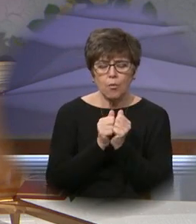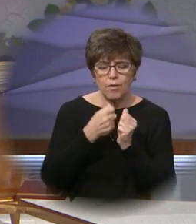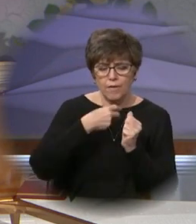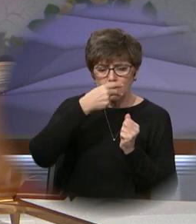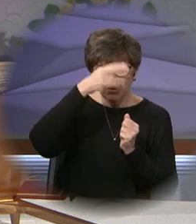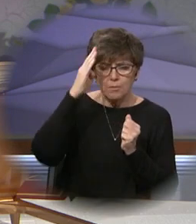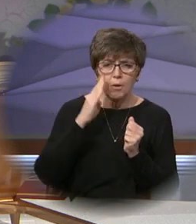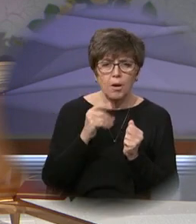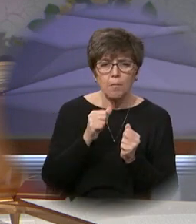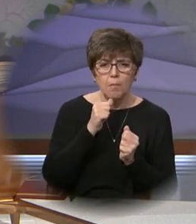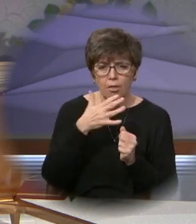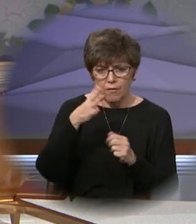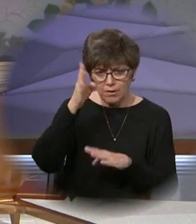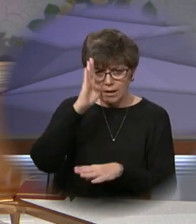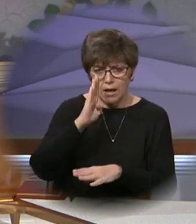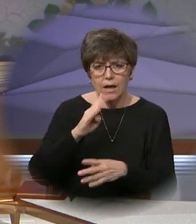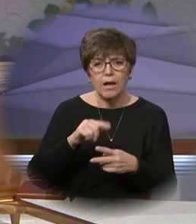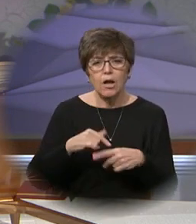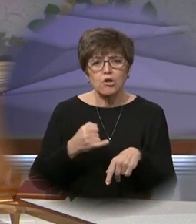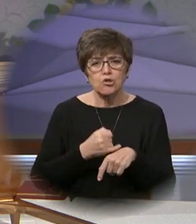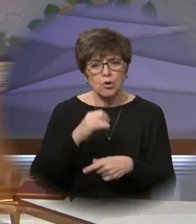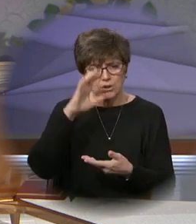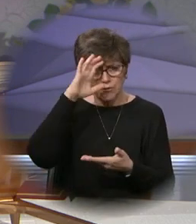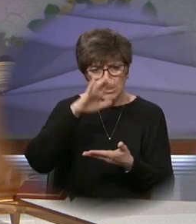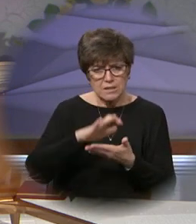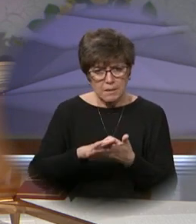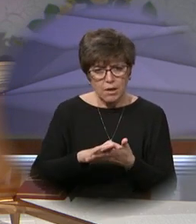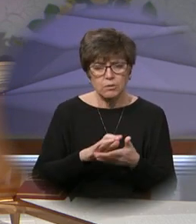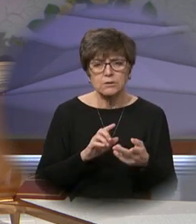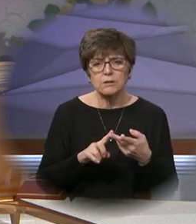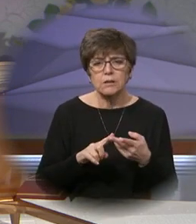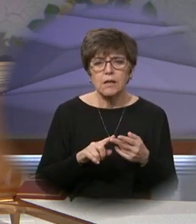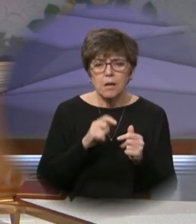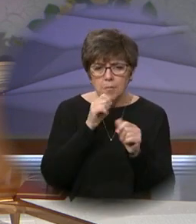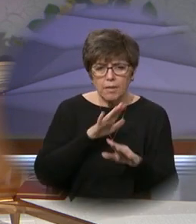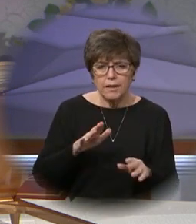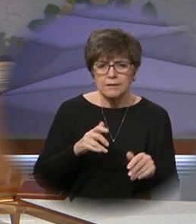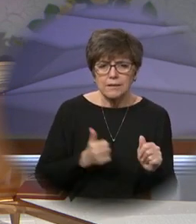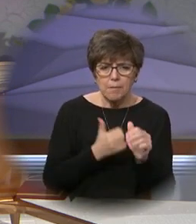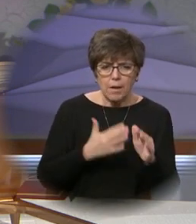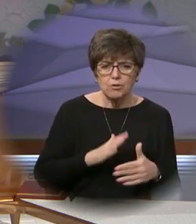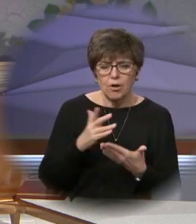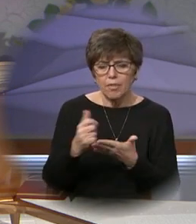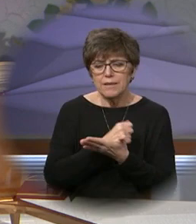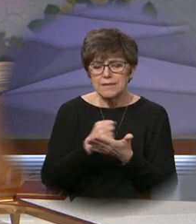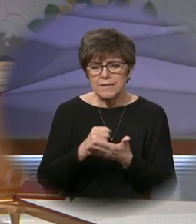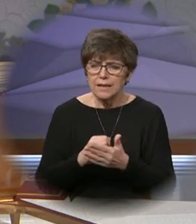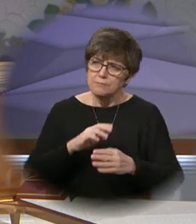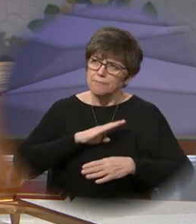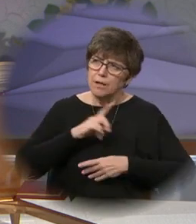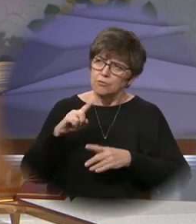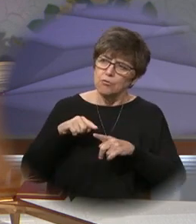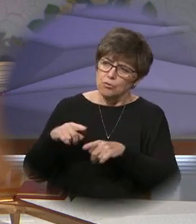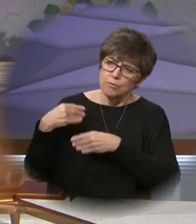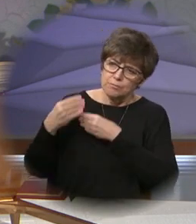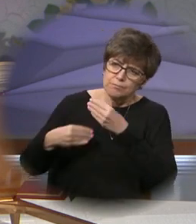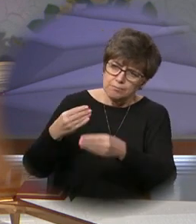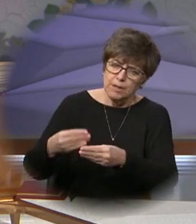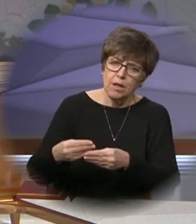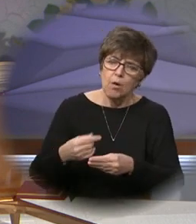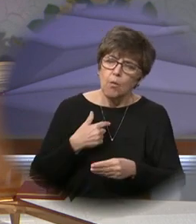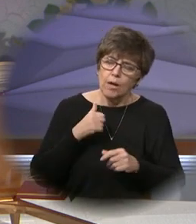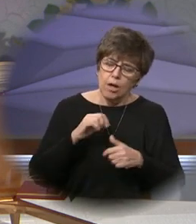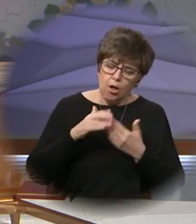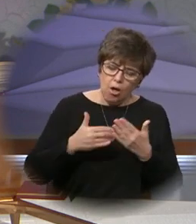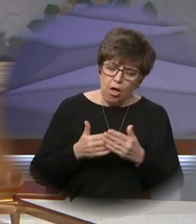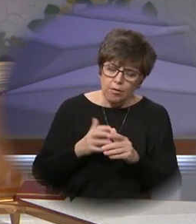Mary, Mother of God, with Blessed Joseph, her spouse, with the blessed apostles and all the saints who have pleased you throughout the ages, we